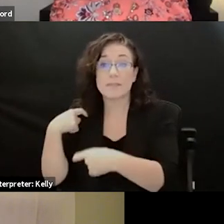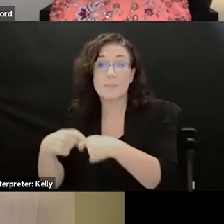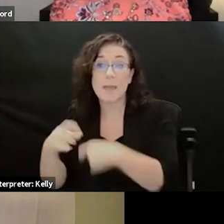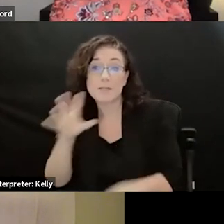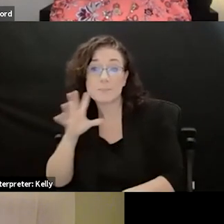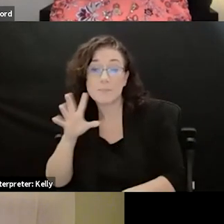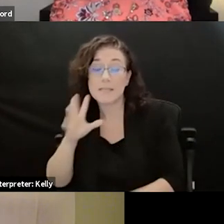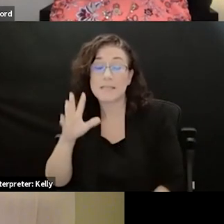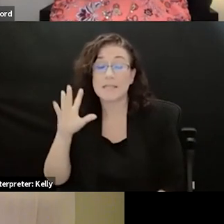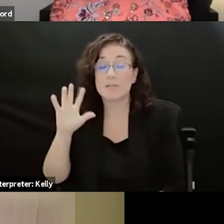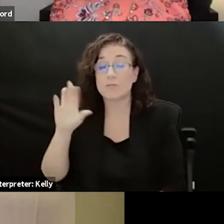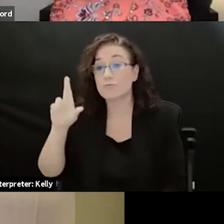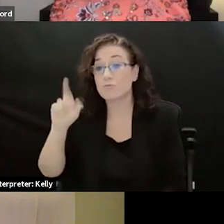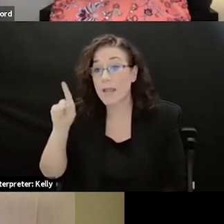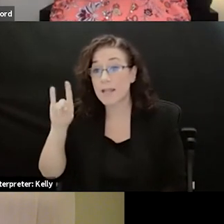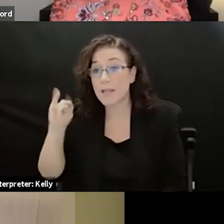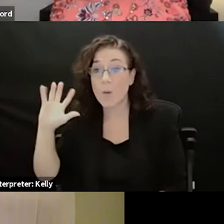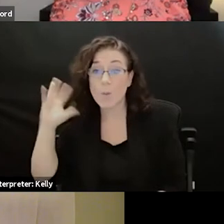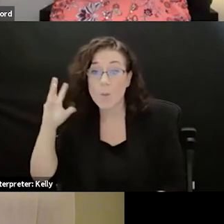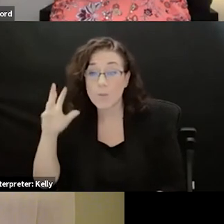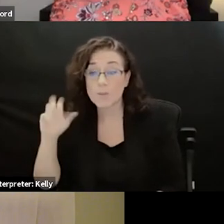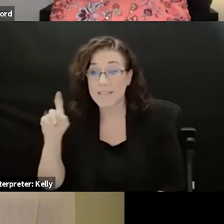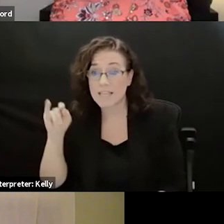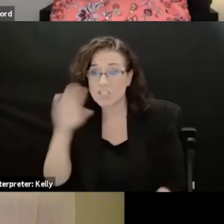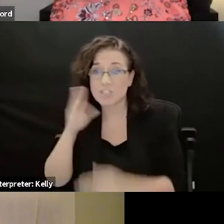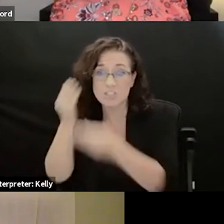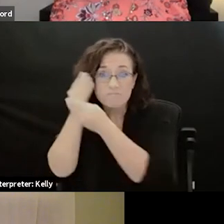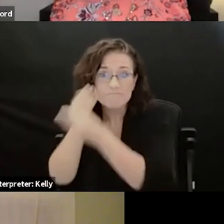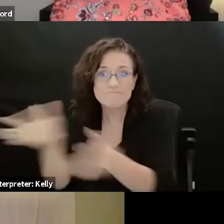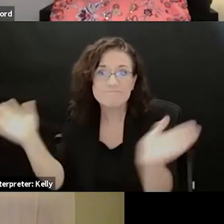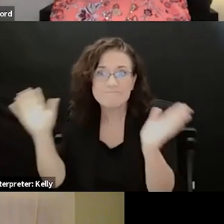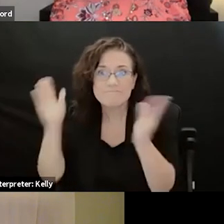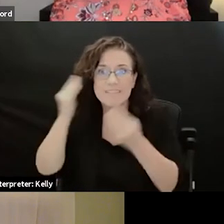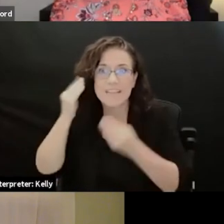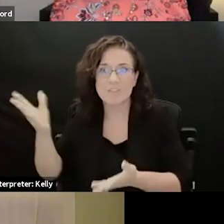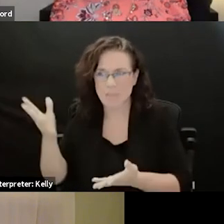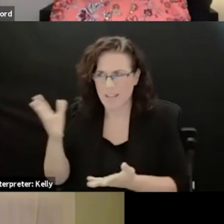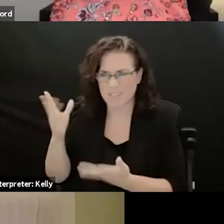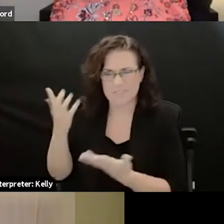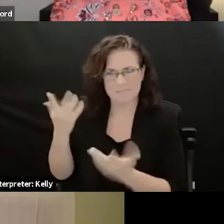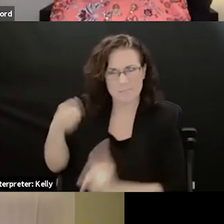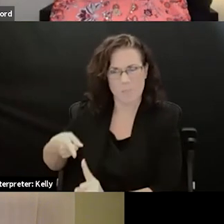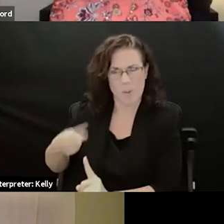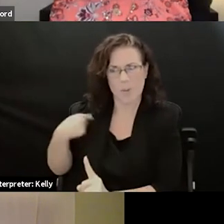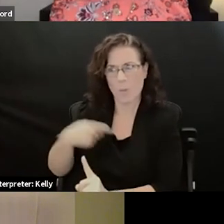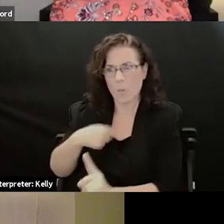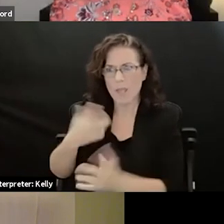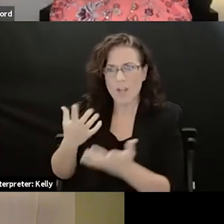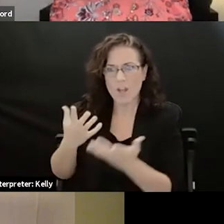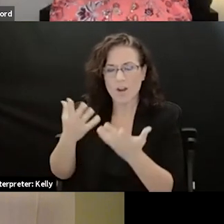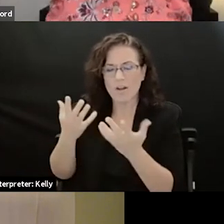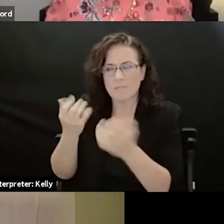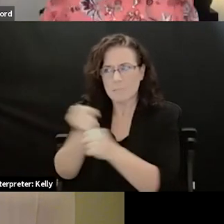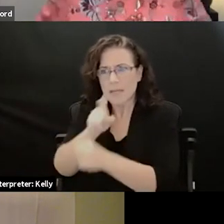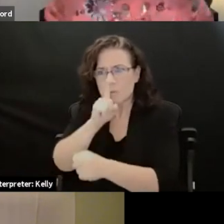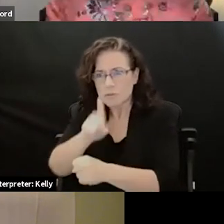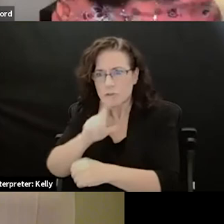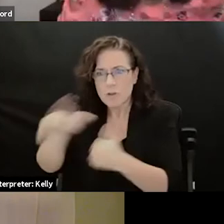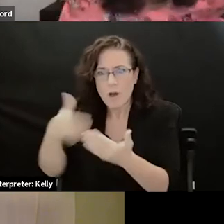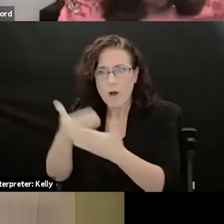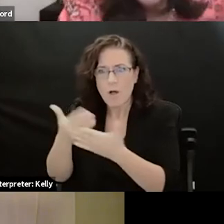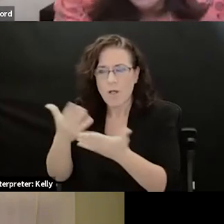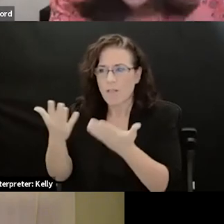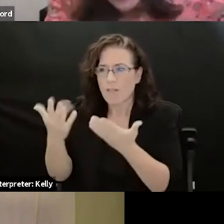making sure that all our community is is there's transparency the communication